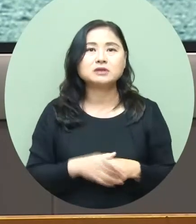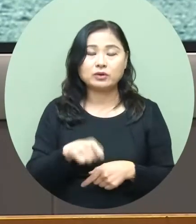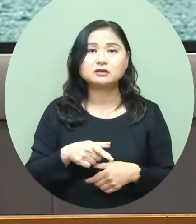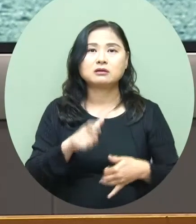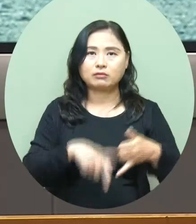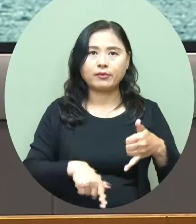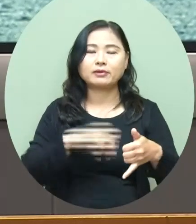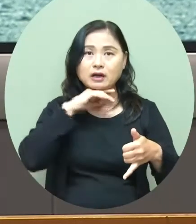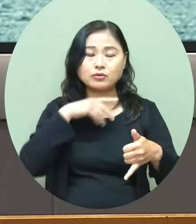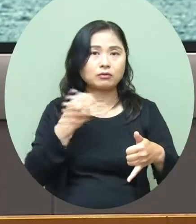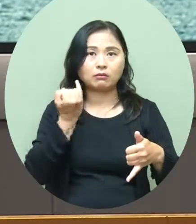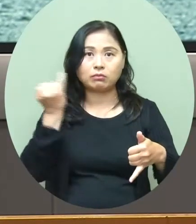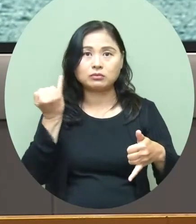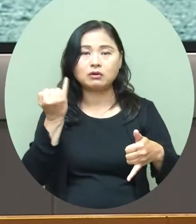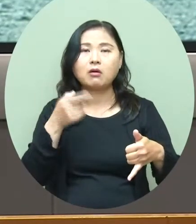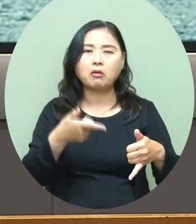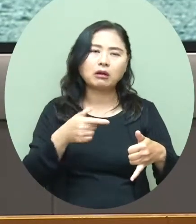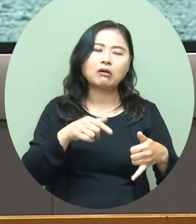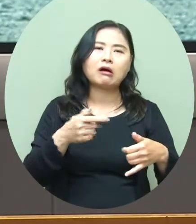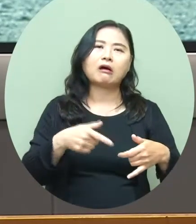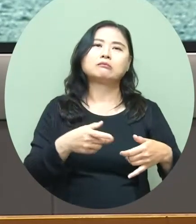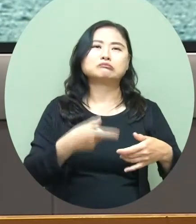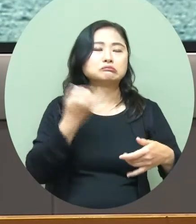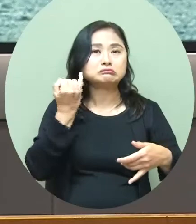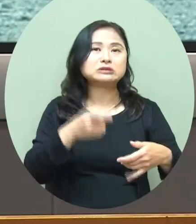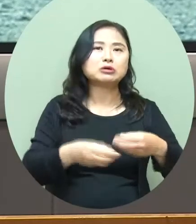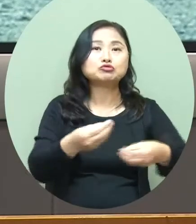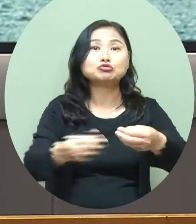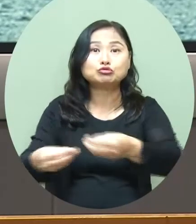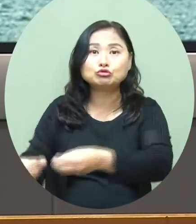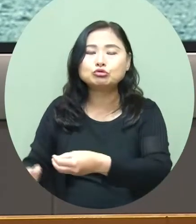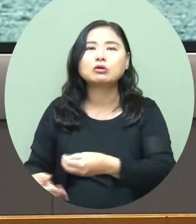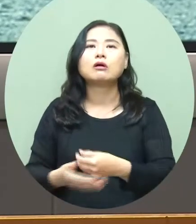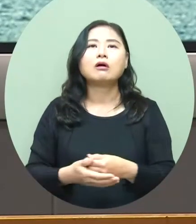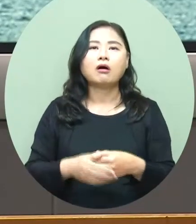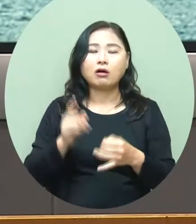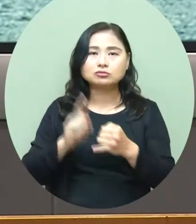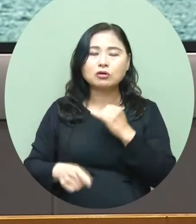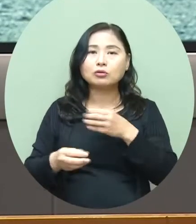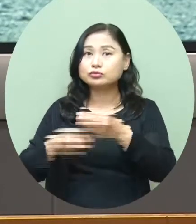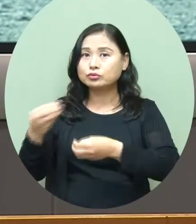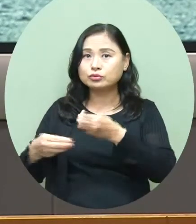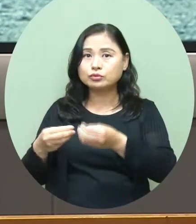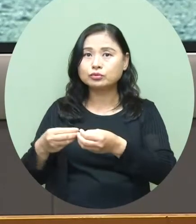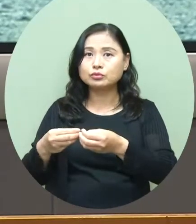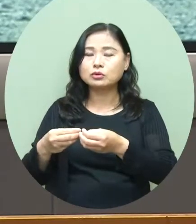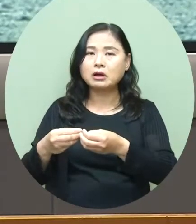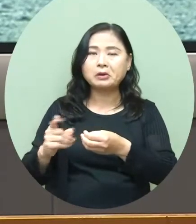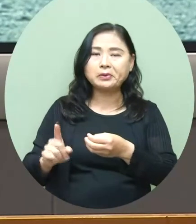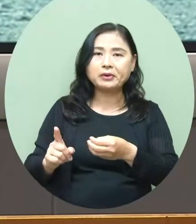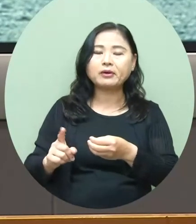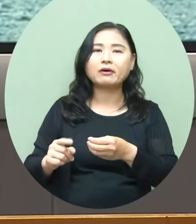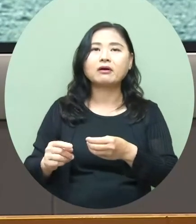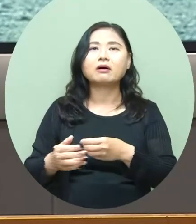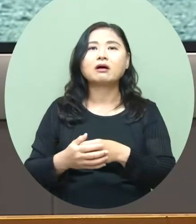silent. This exercise helps us identify such cases, because without identifying the cases, these cases